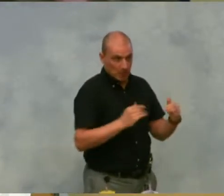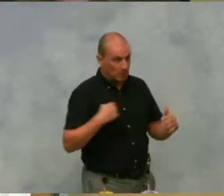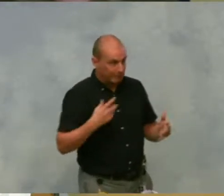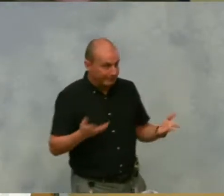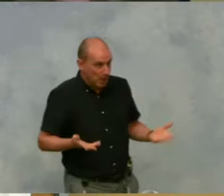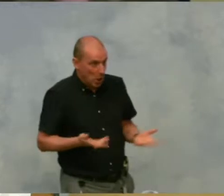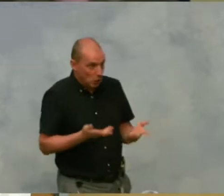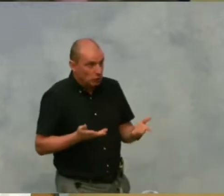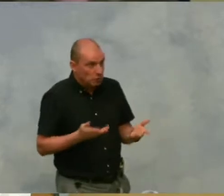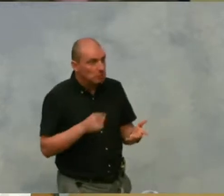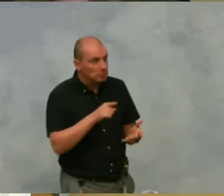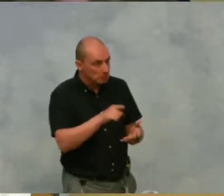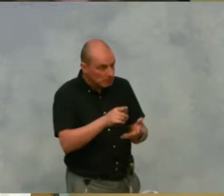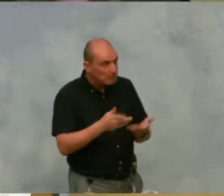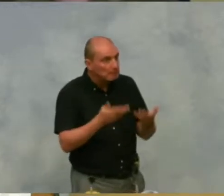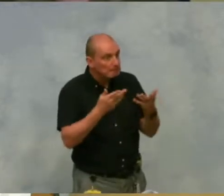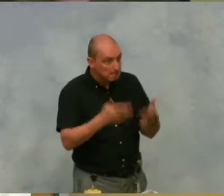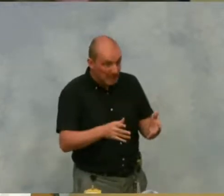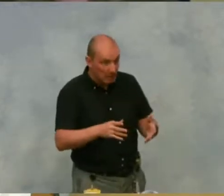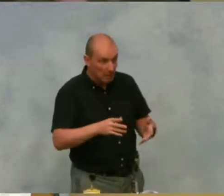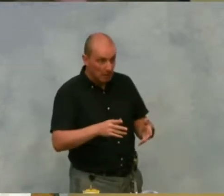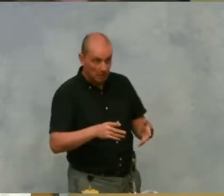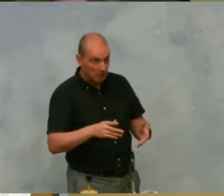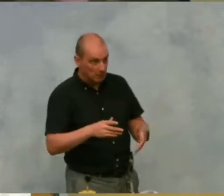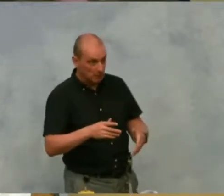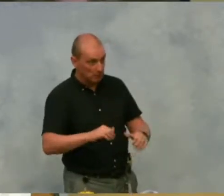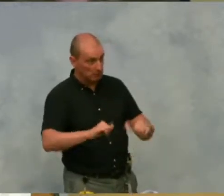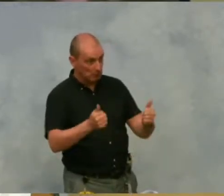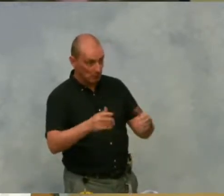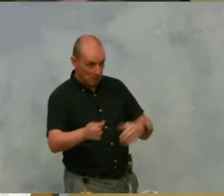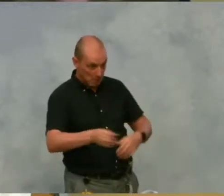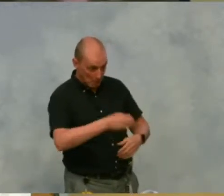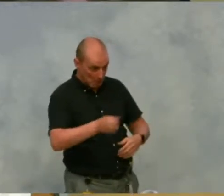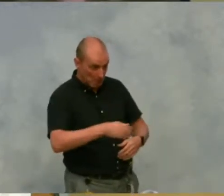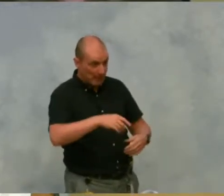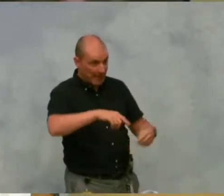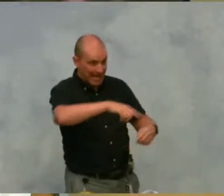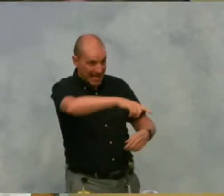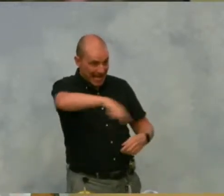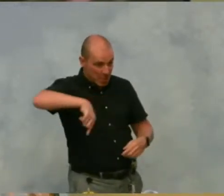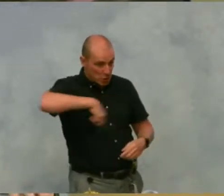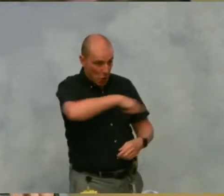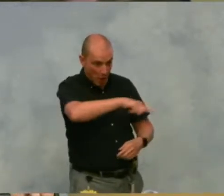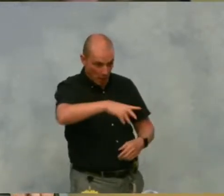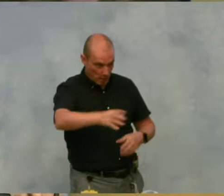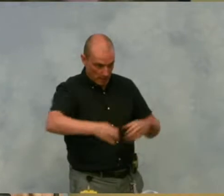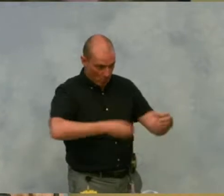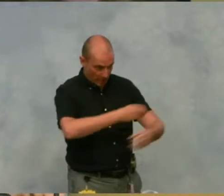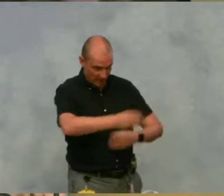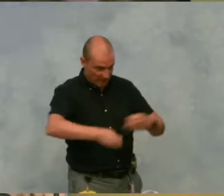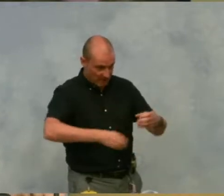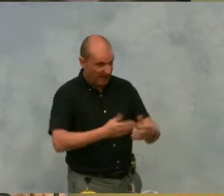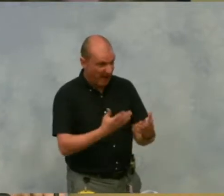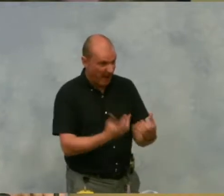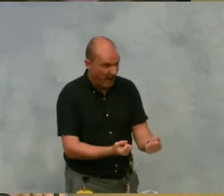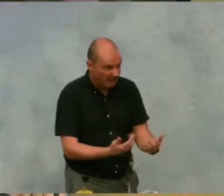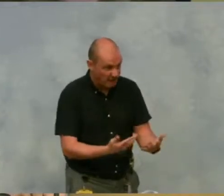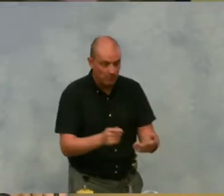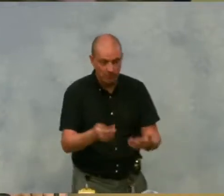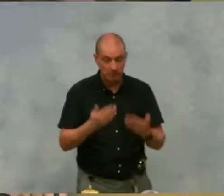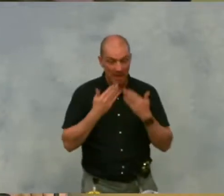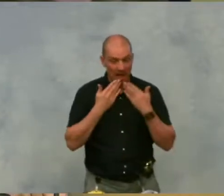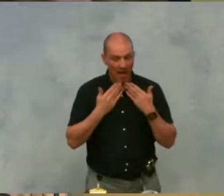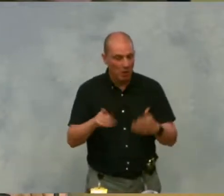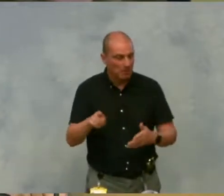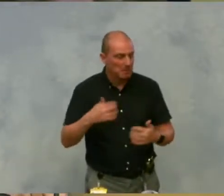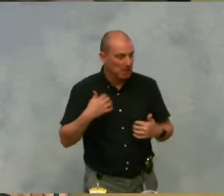get quite a fair bit of movement. Most of our recruitment is internal. Okay. Thank you. Thanks. Thank you very much. It's something I'm very interested